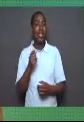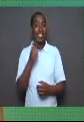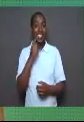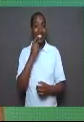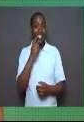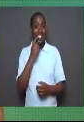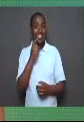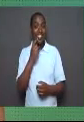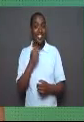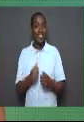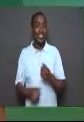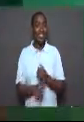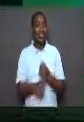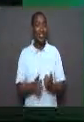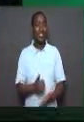oral cavity.